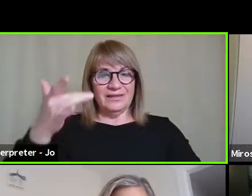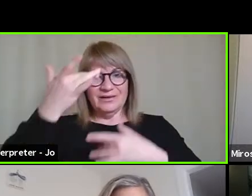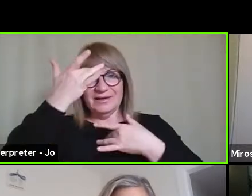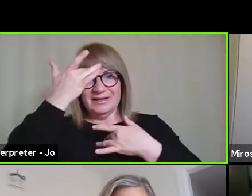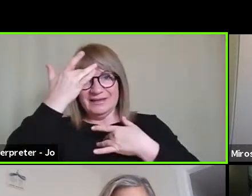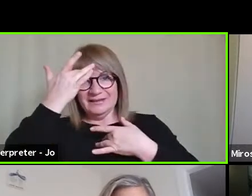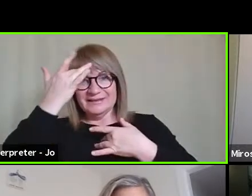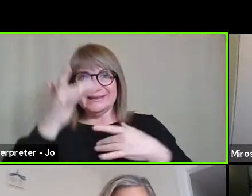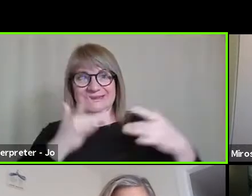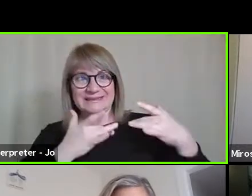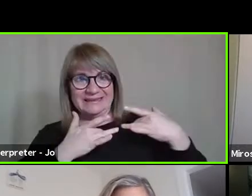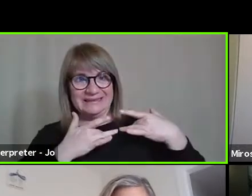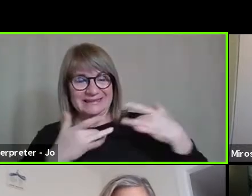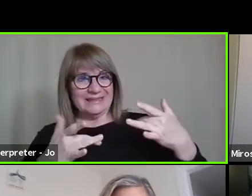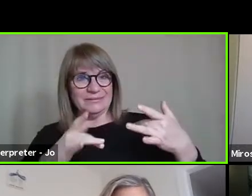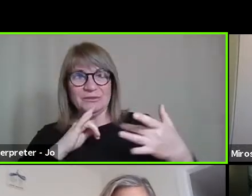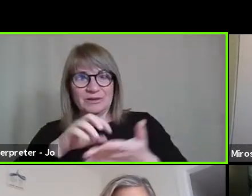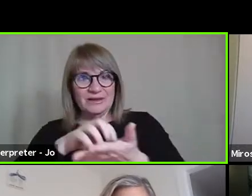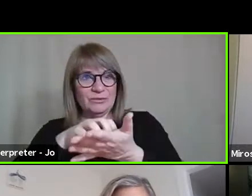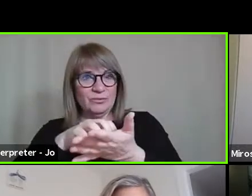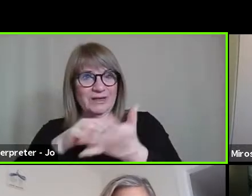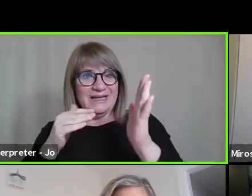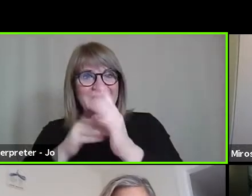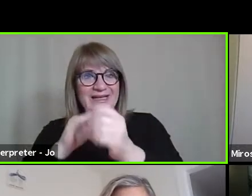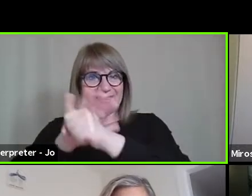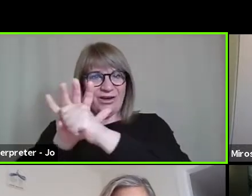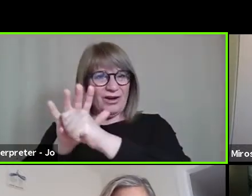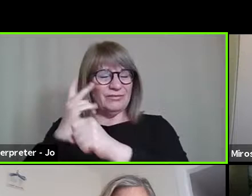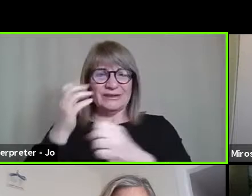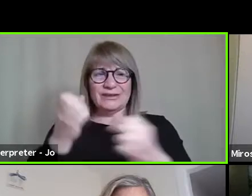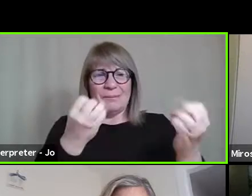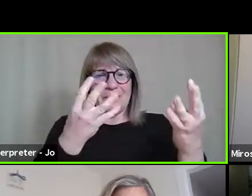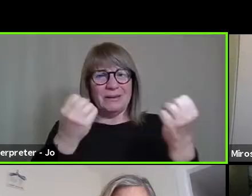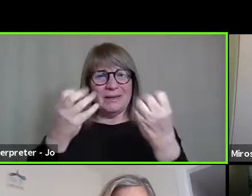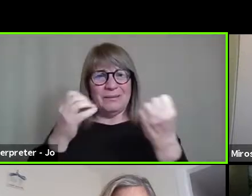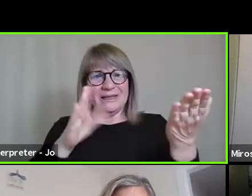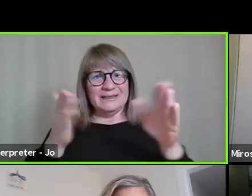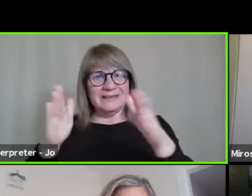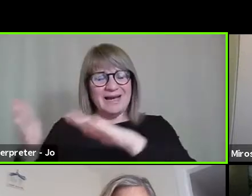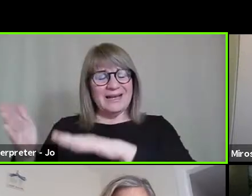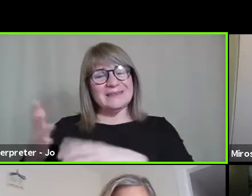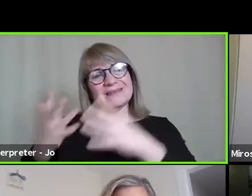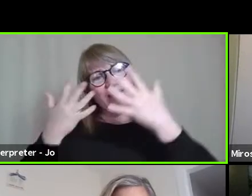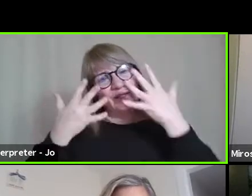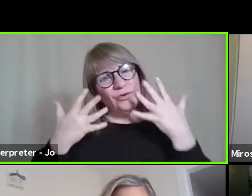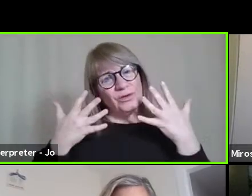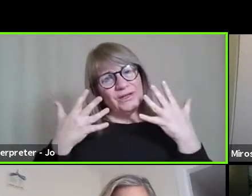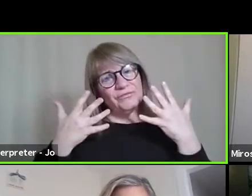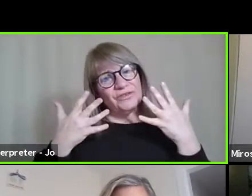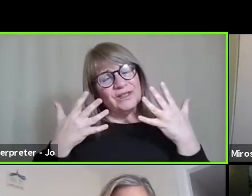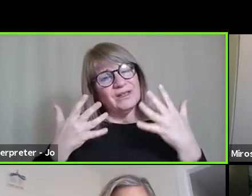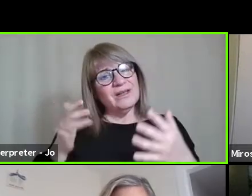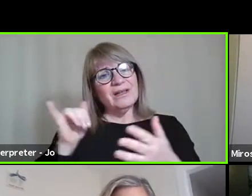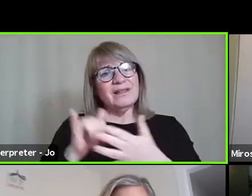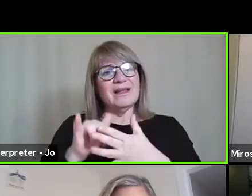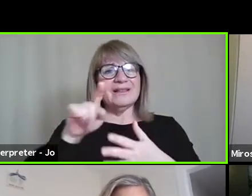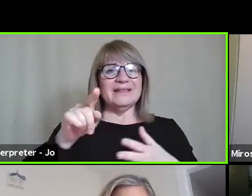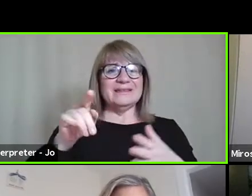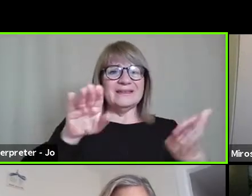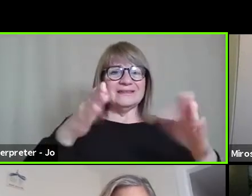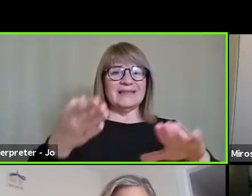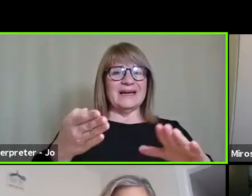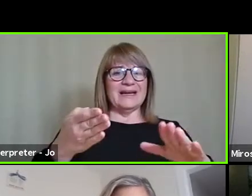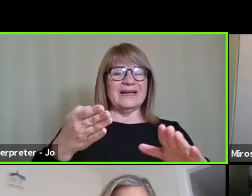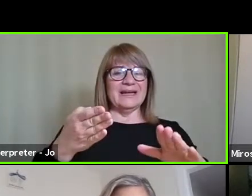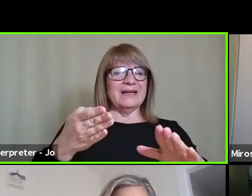covid we saw massive dyings um and the grief was around the fact that these dyings often were hitting traditional and older